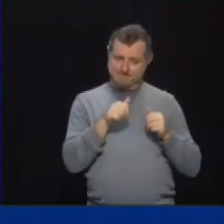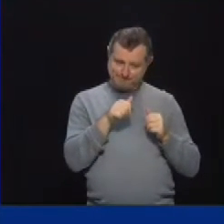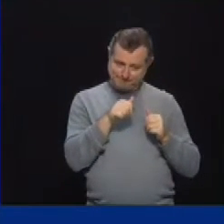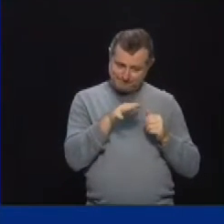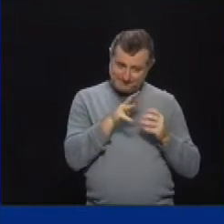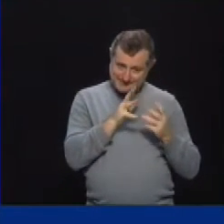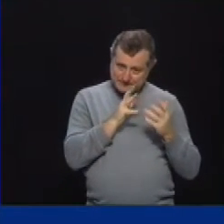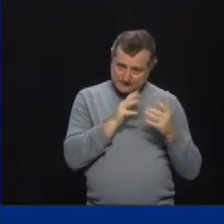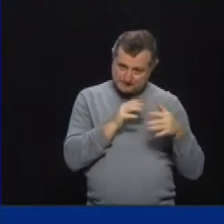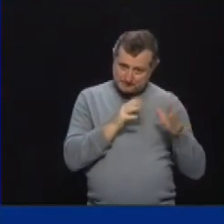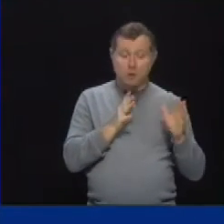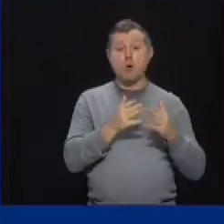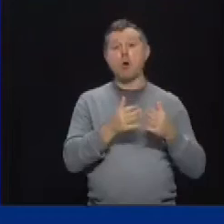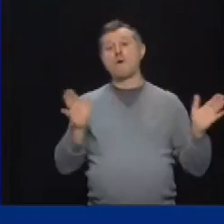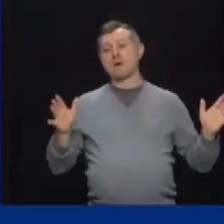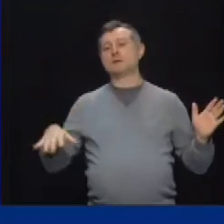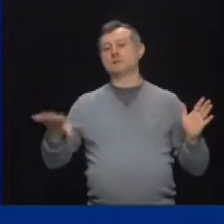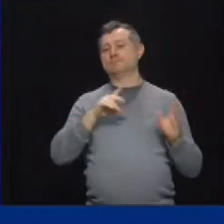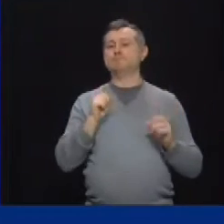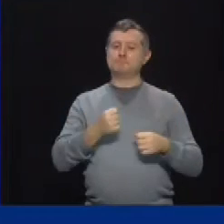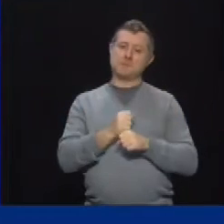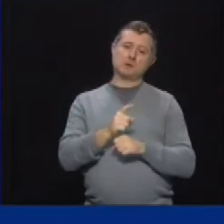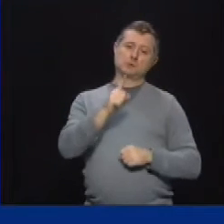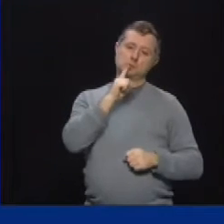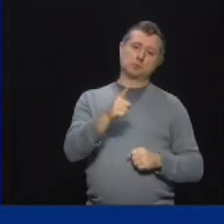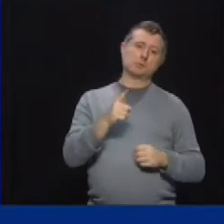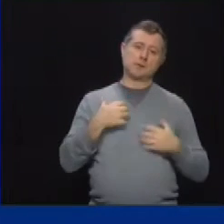that our healthcare workers are vaccinated.